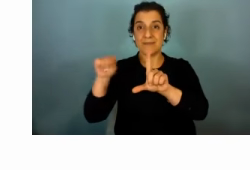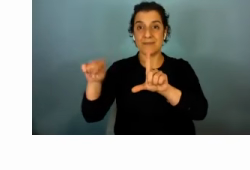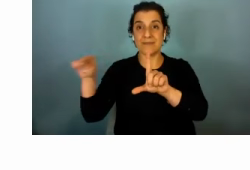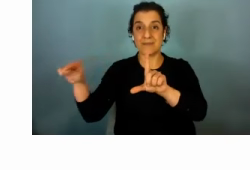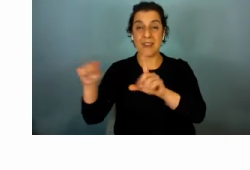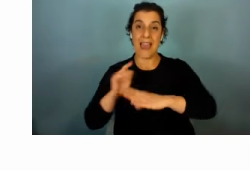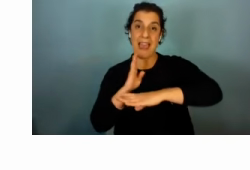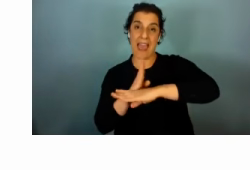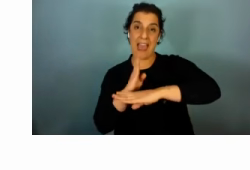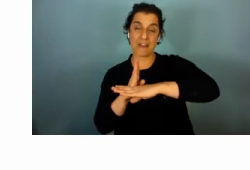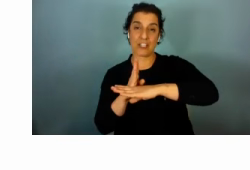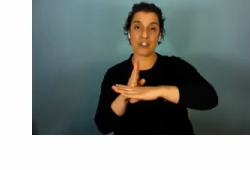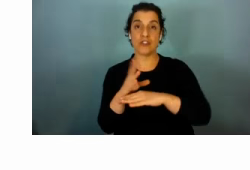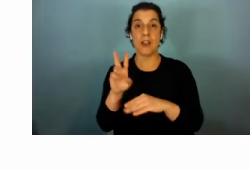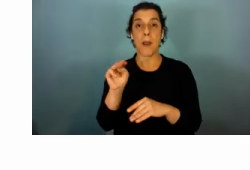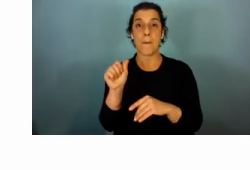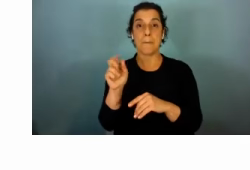length of words across repetitions.